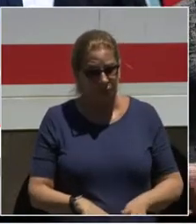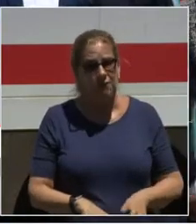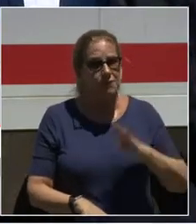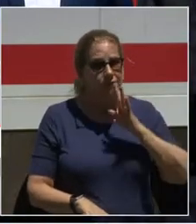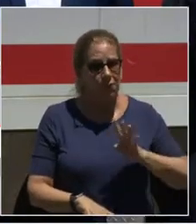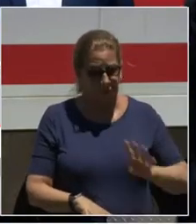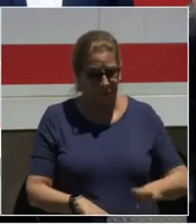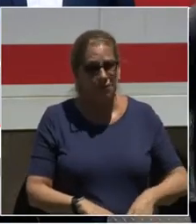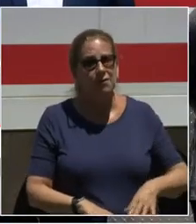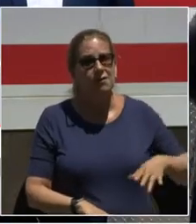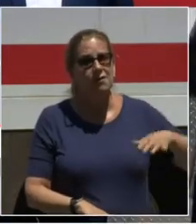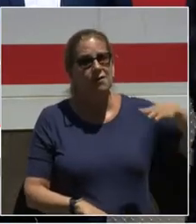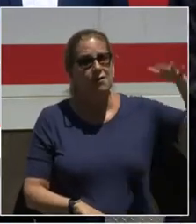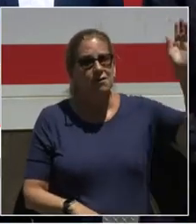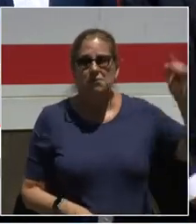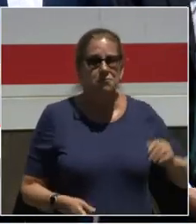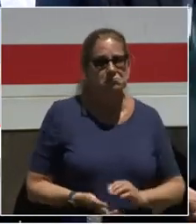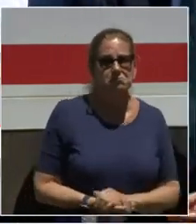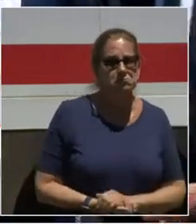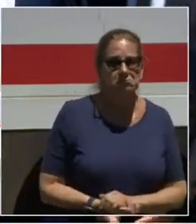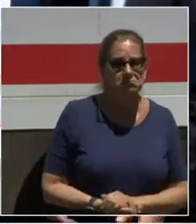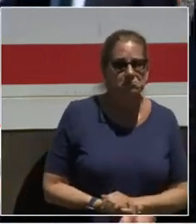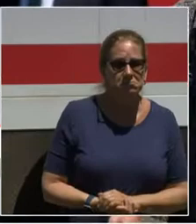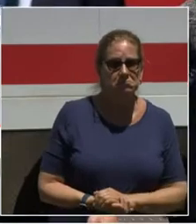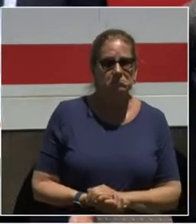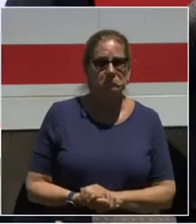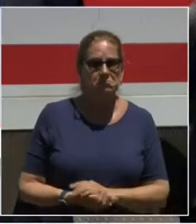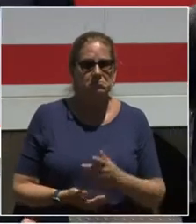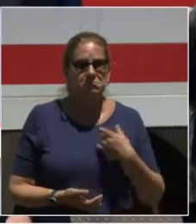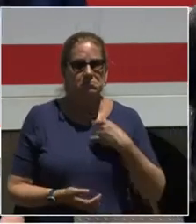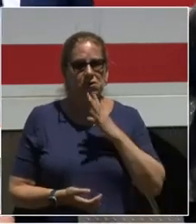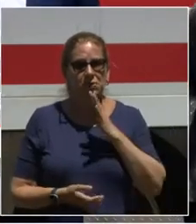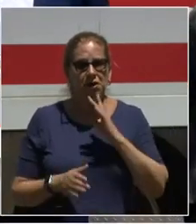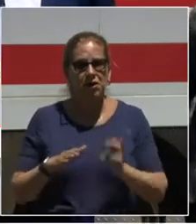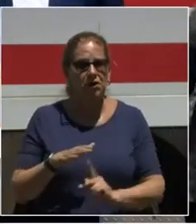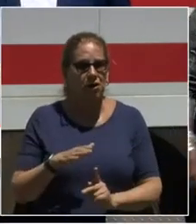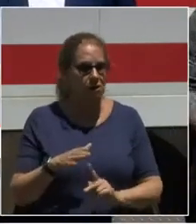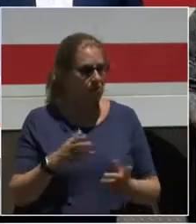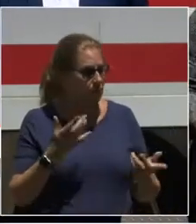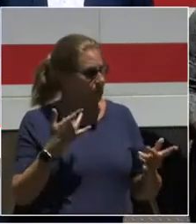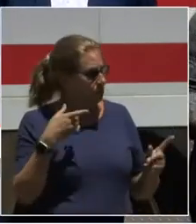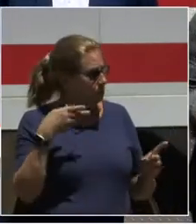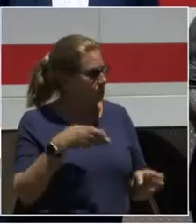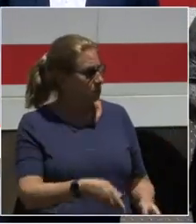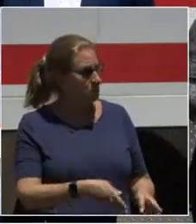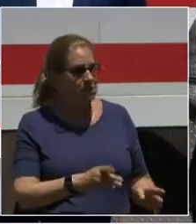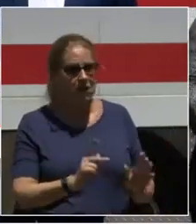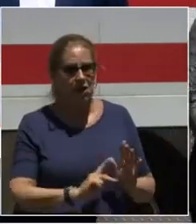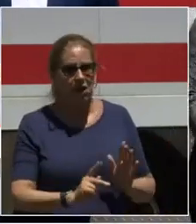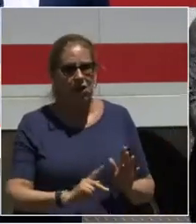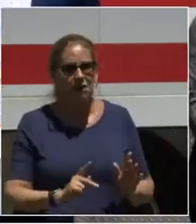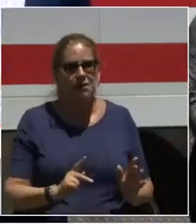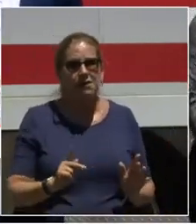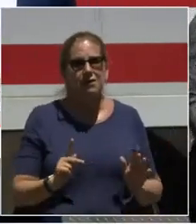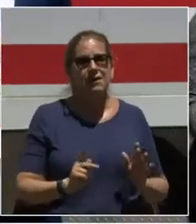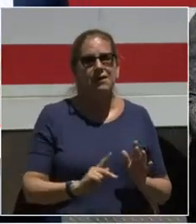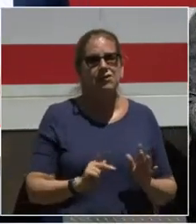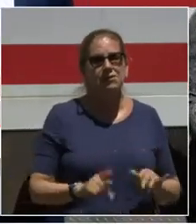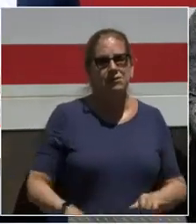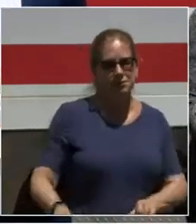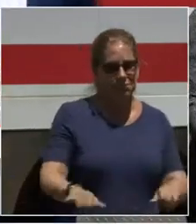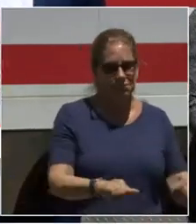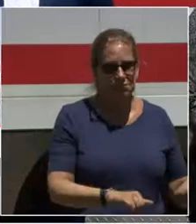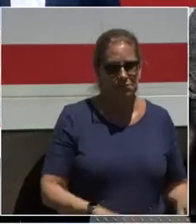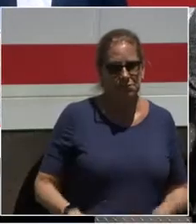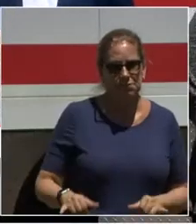No. Why is kindergarten what separates kindergarten from the others? You know, kindergarten is a standard measure for sites across the